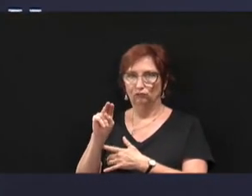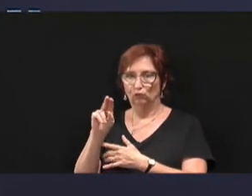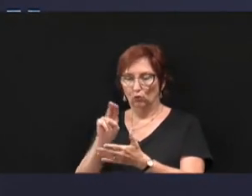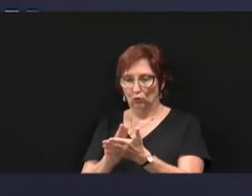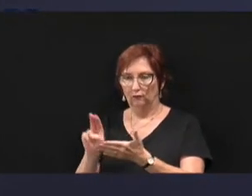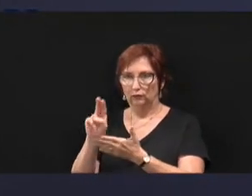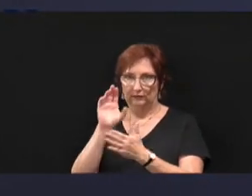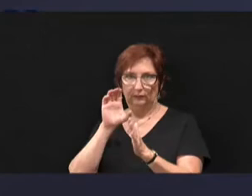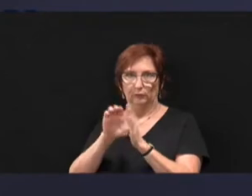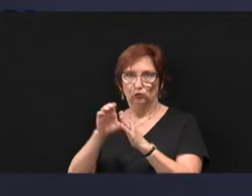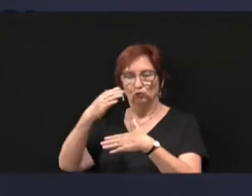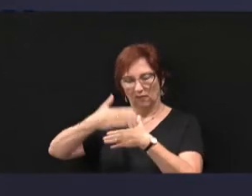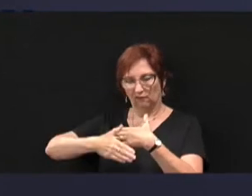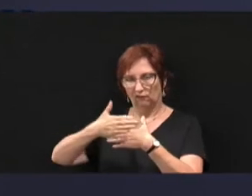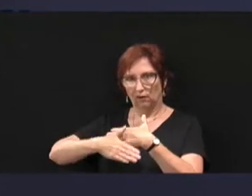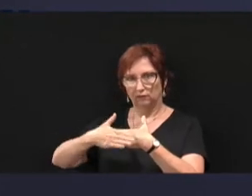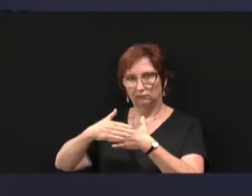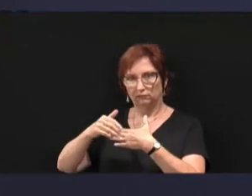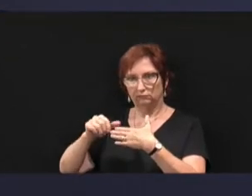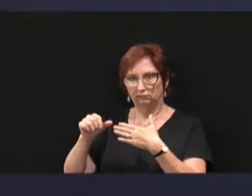there.